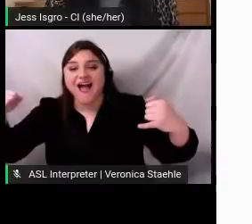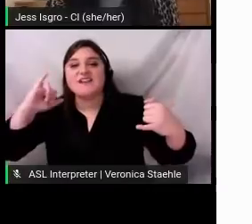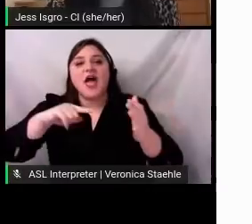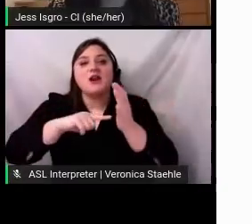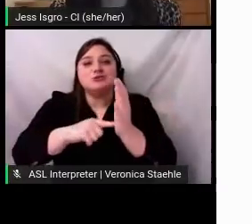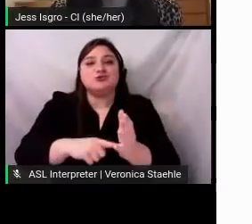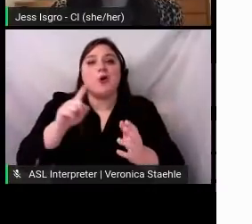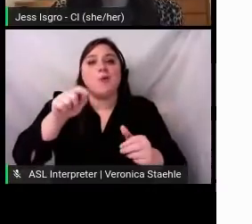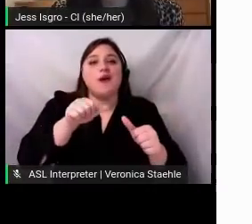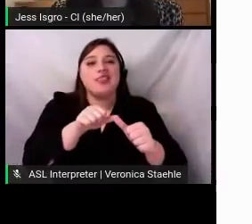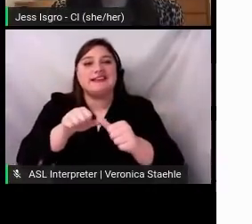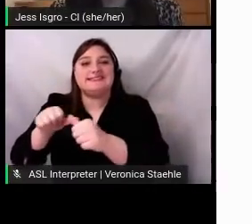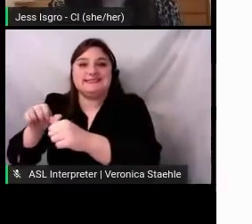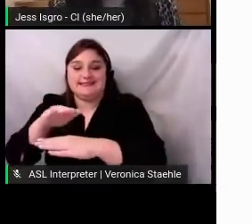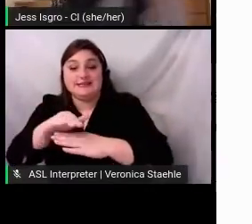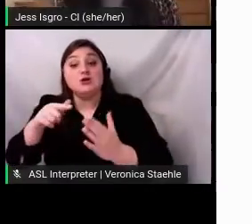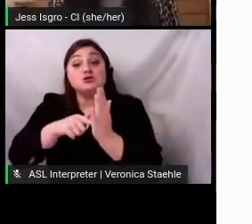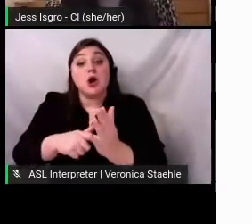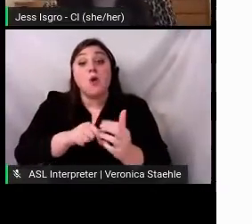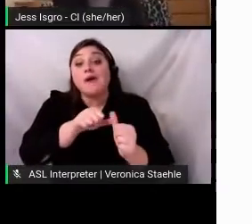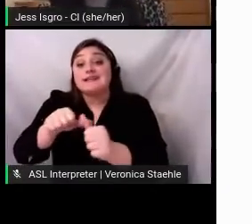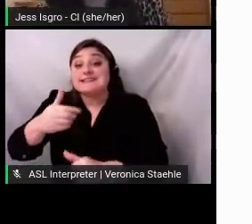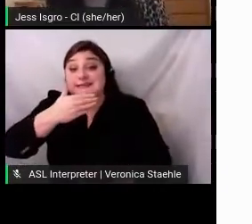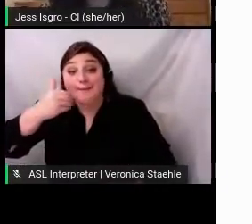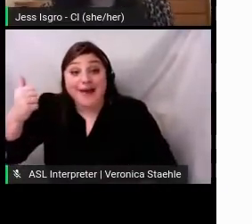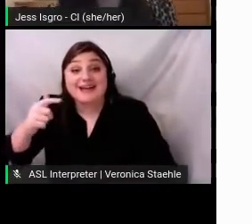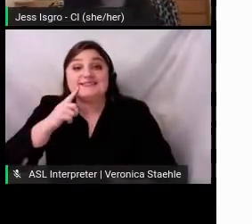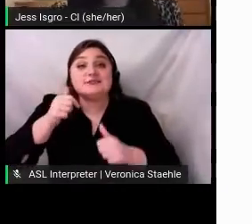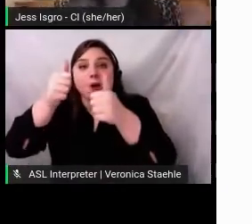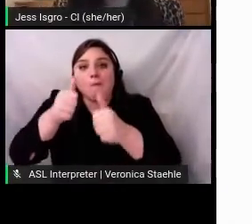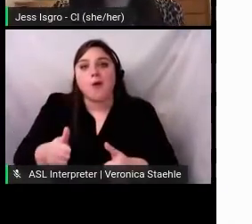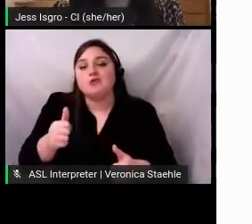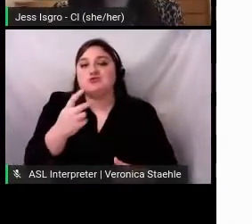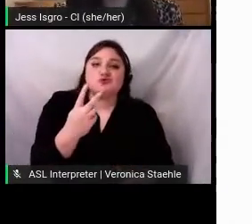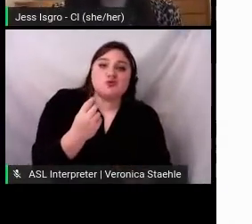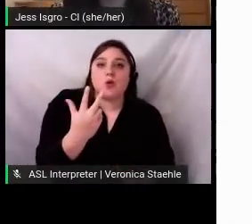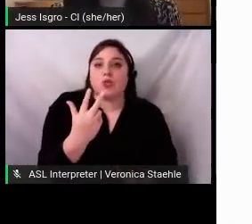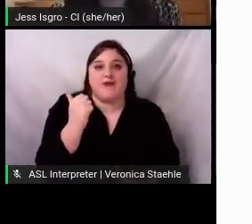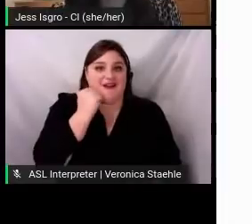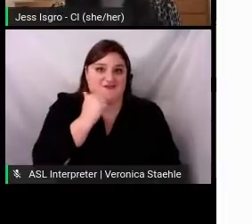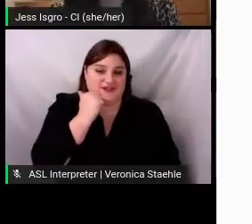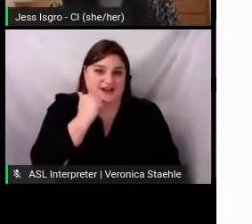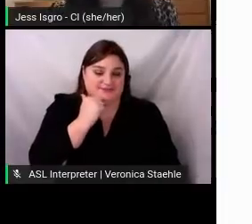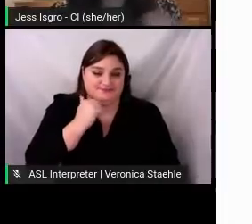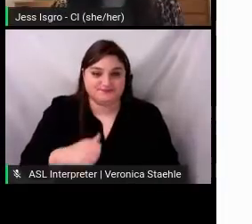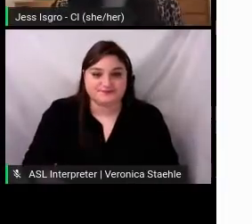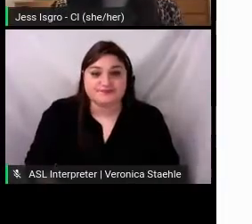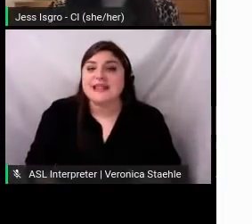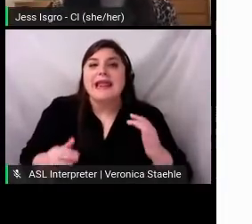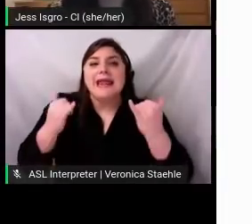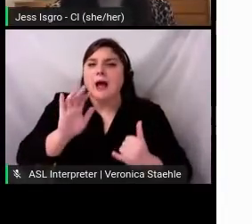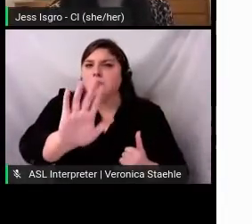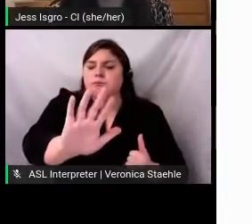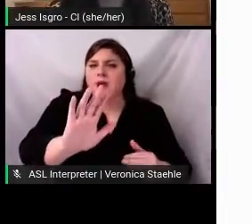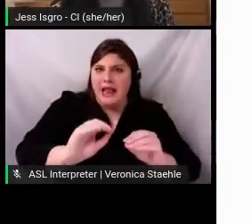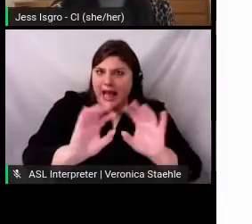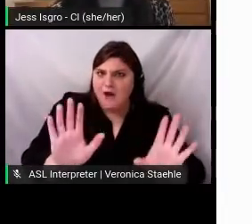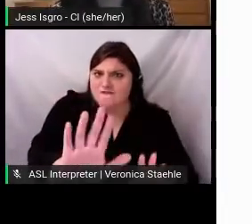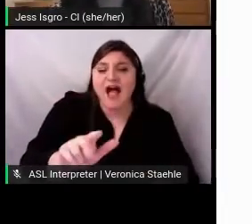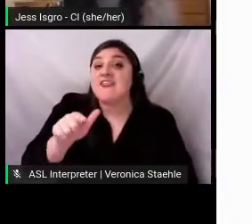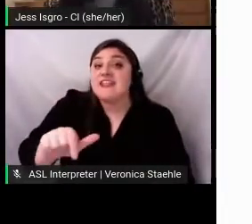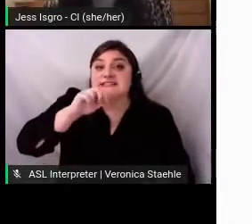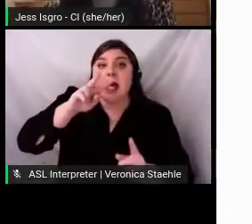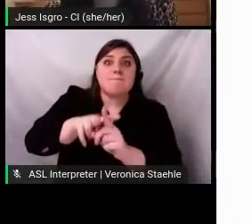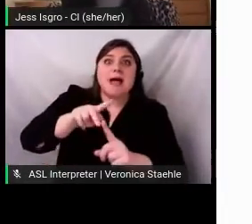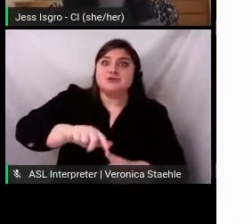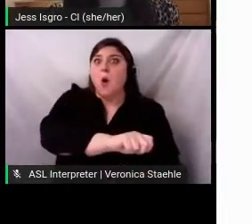between 2 and 3 posts per day. Now, this is not the answer all the time for everyone. I'm not going out and saying, you know, everybody needs to create 2 to 3 posts per day,